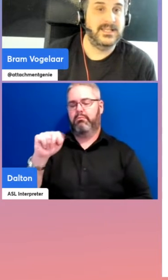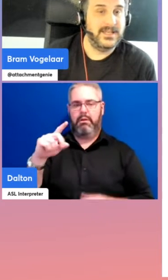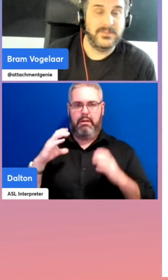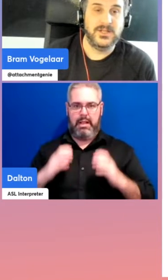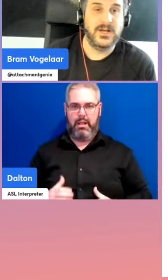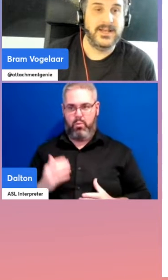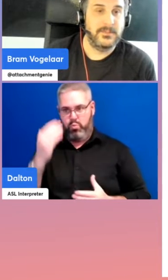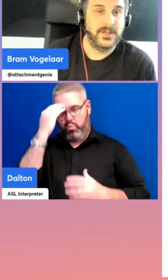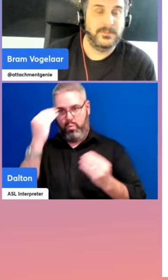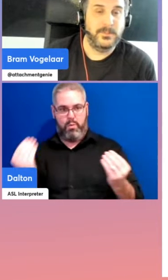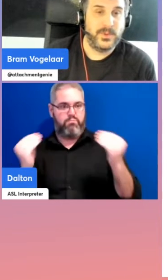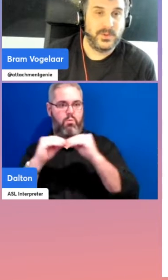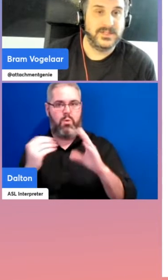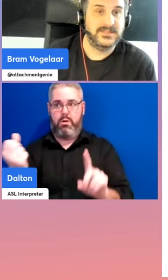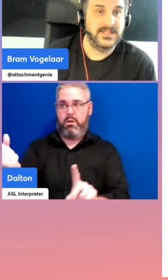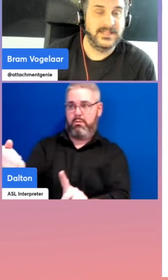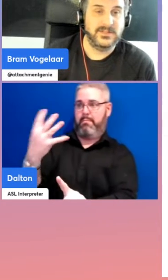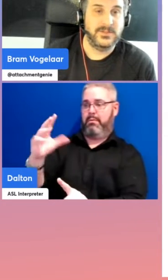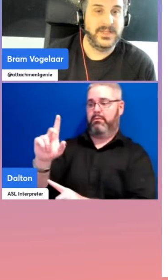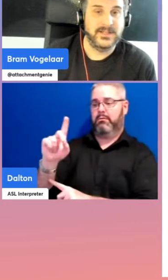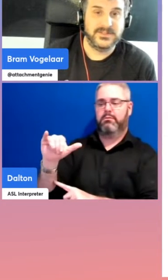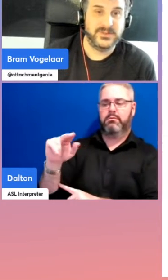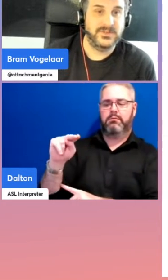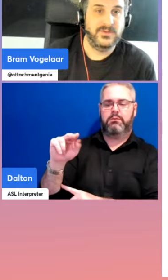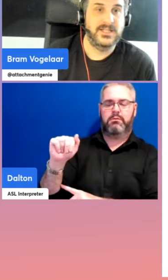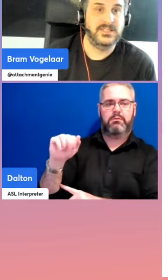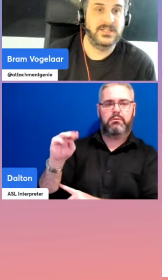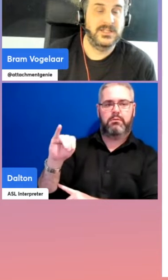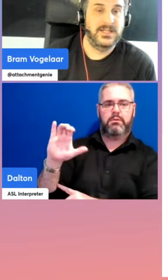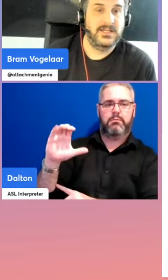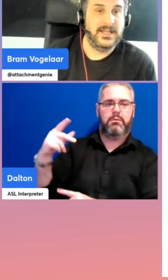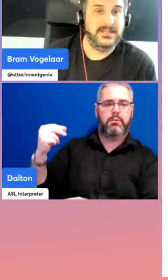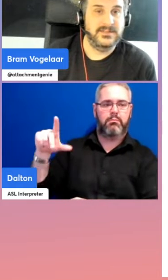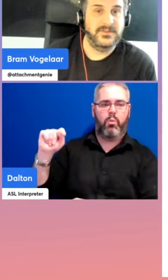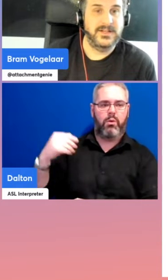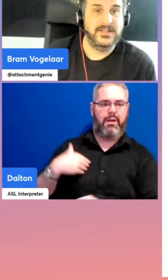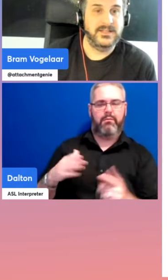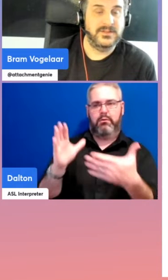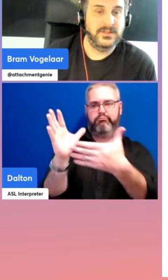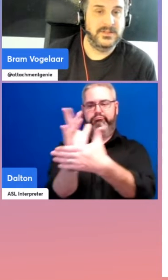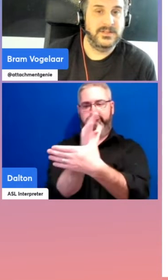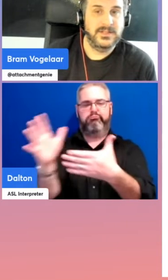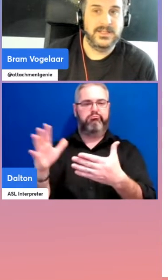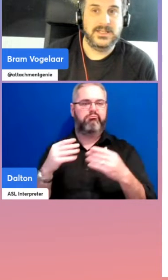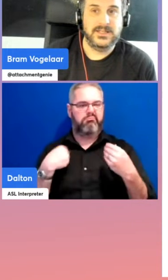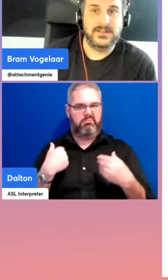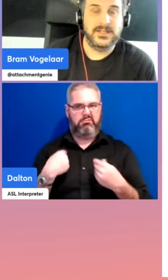just say, give me a dynamic port. It's going to be in a certain range that is defined in